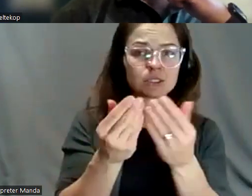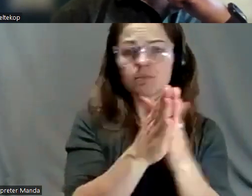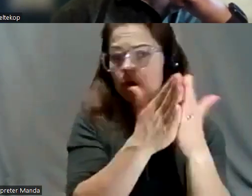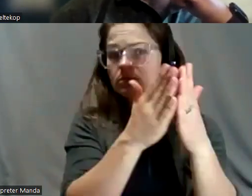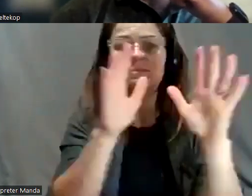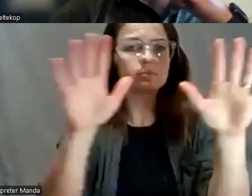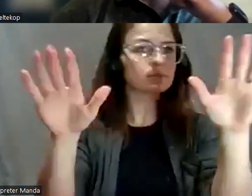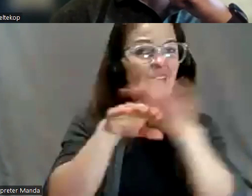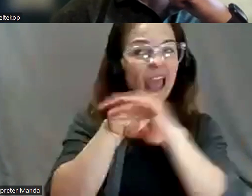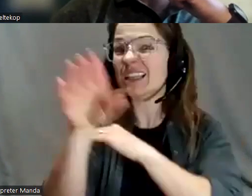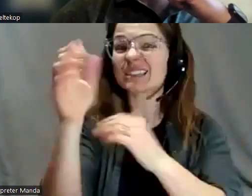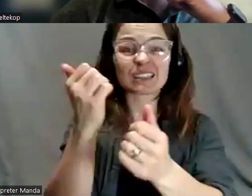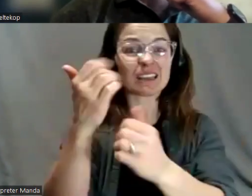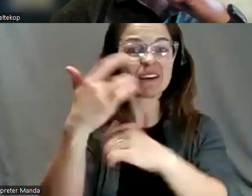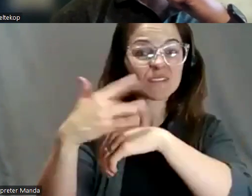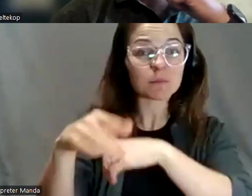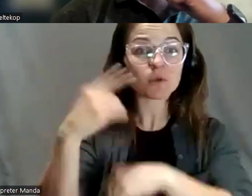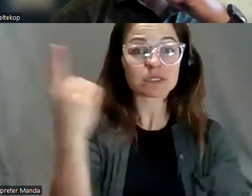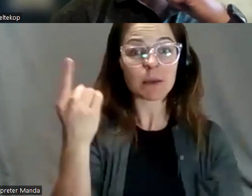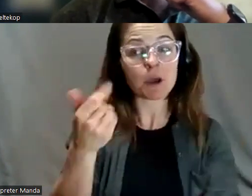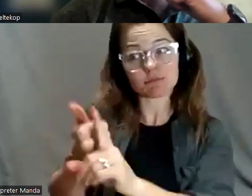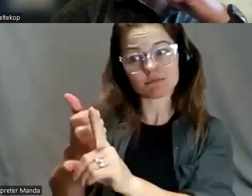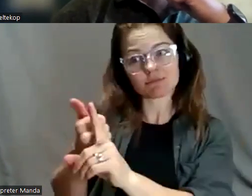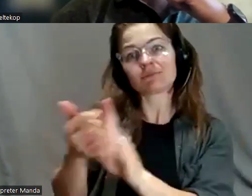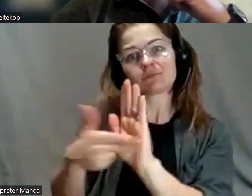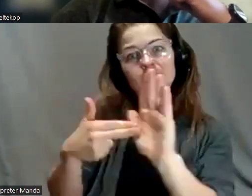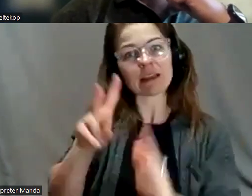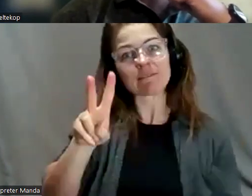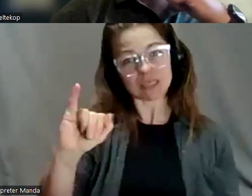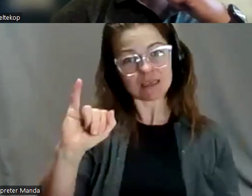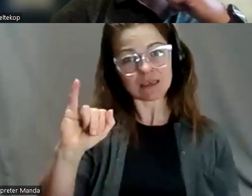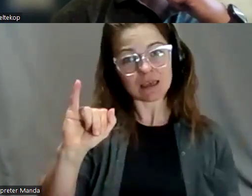access available to someone that is blind or visually impaired can be